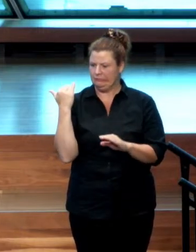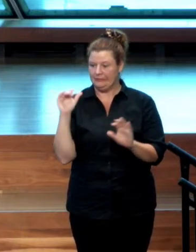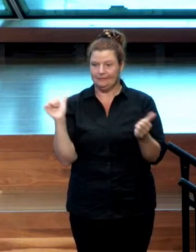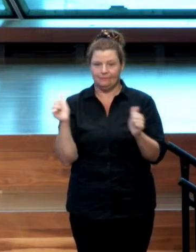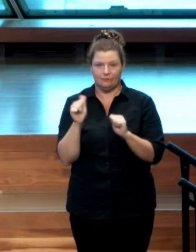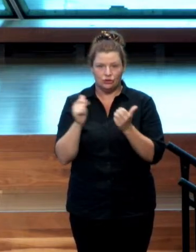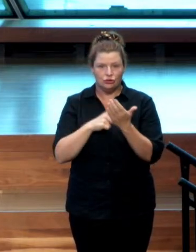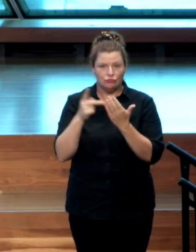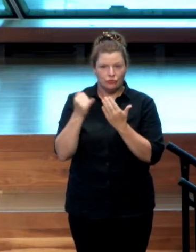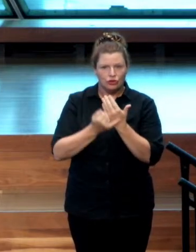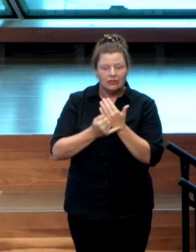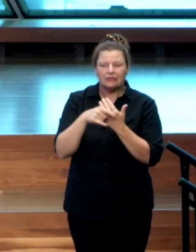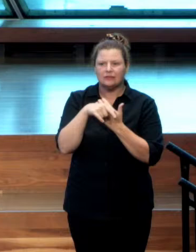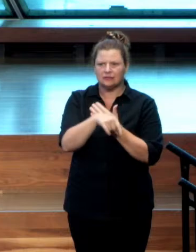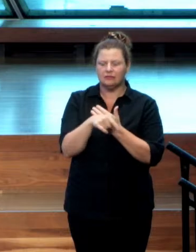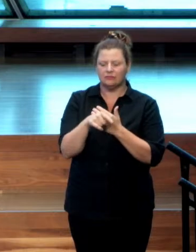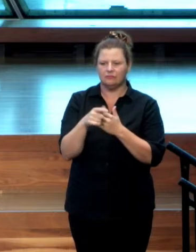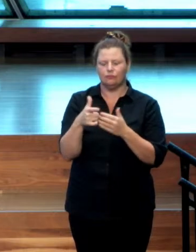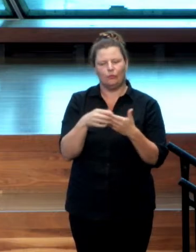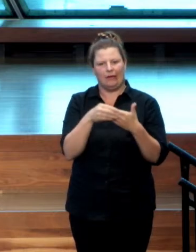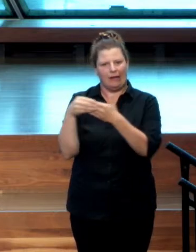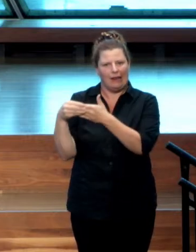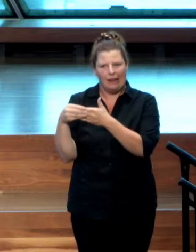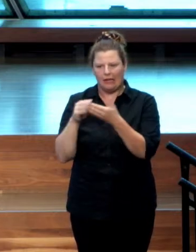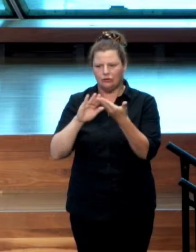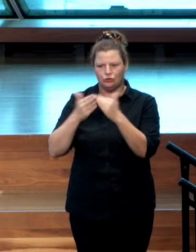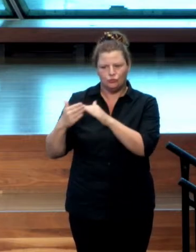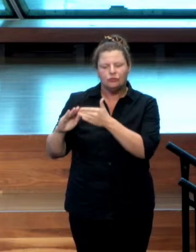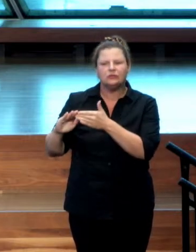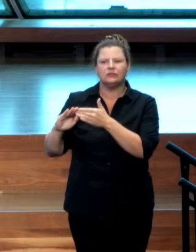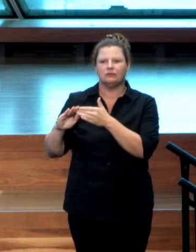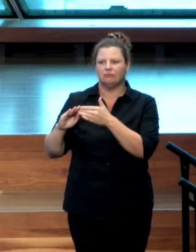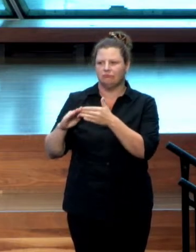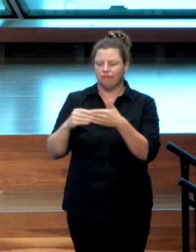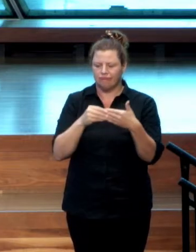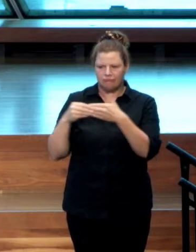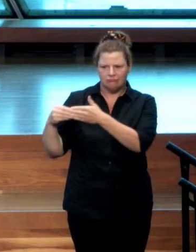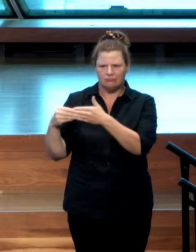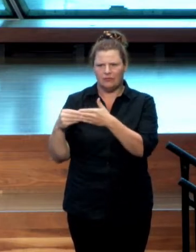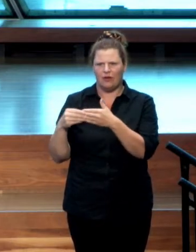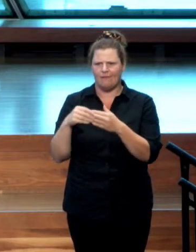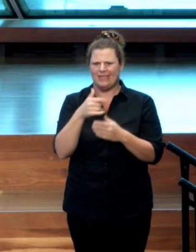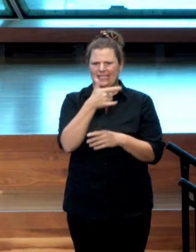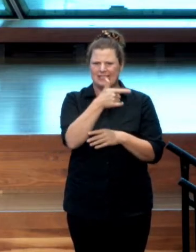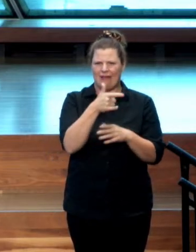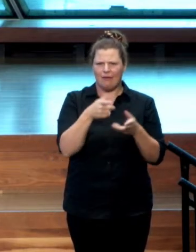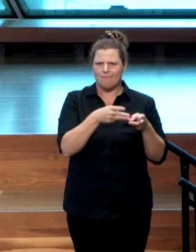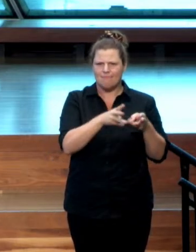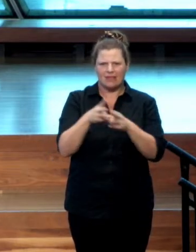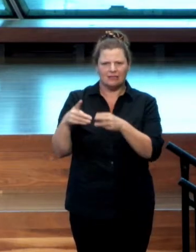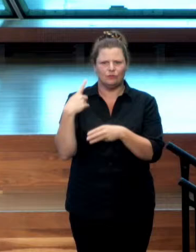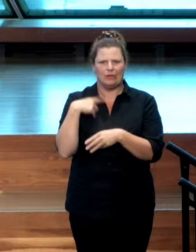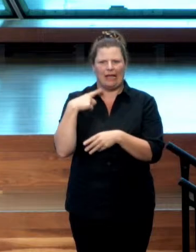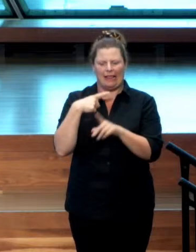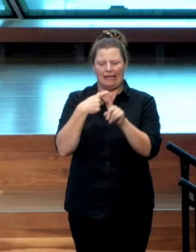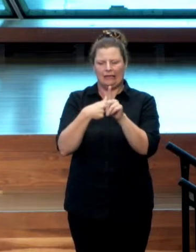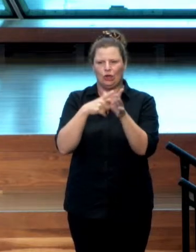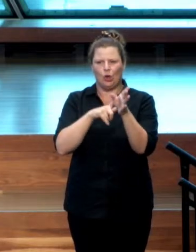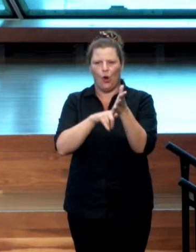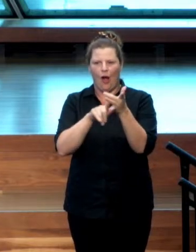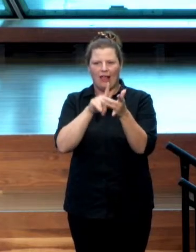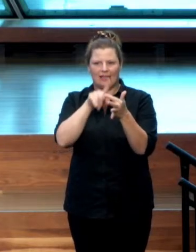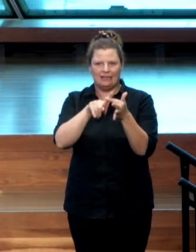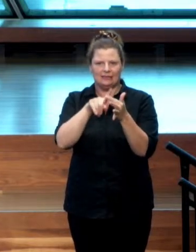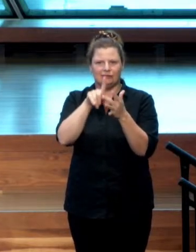lead community engagement consultant for a play called 7 Methods of Killing Kylie Jenner. And it was absolutely amazing to see